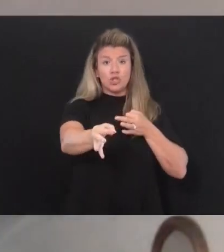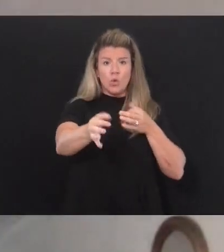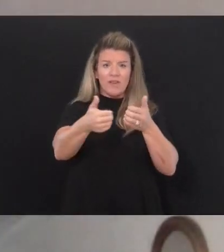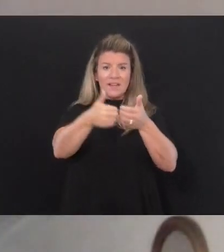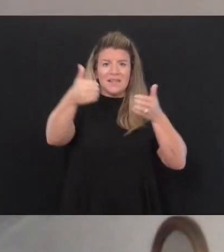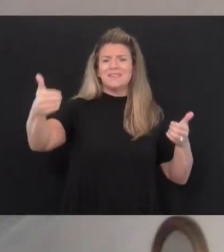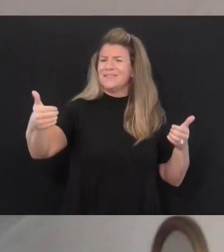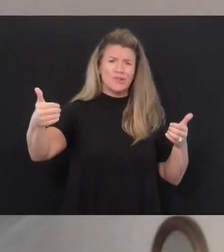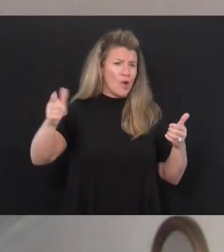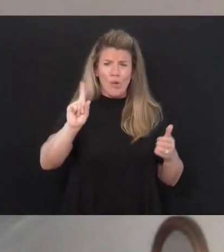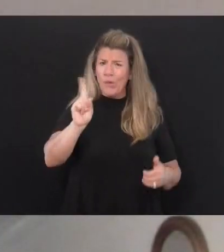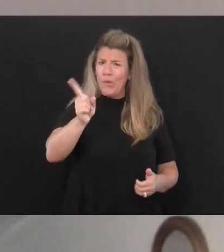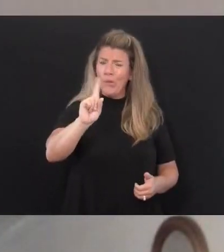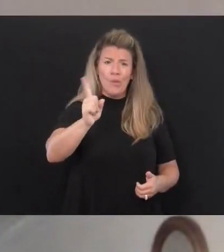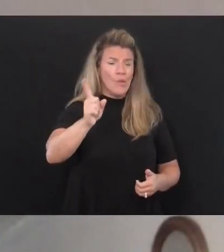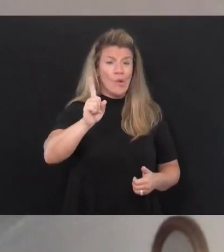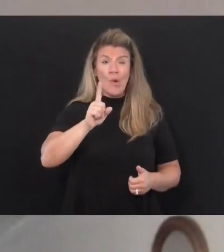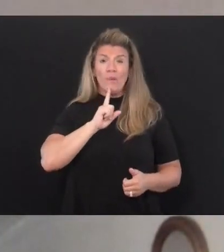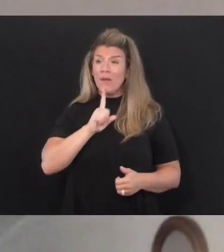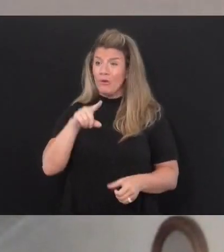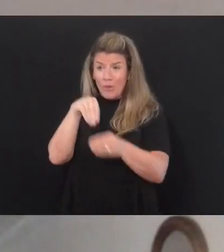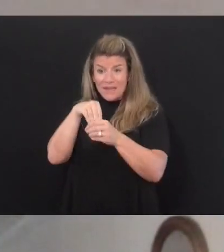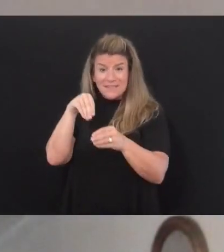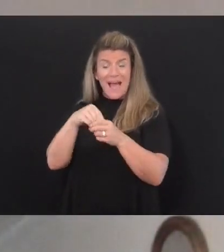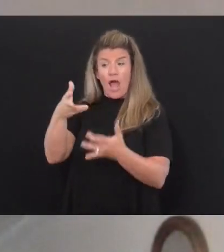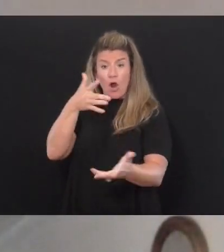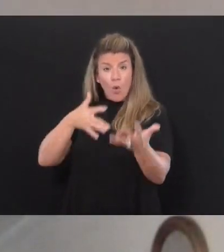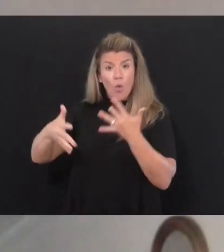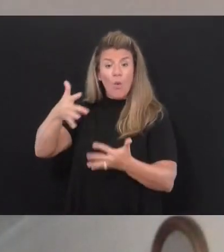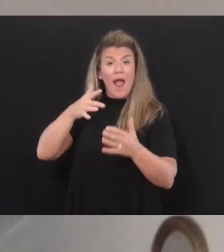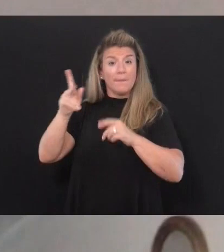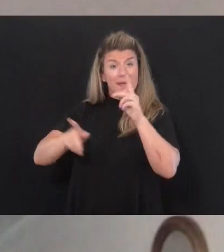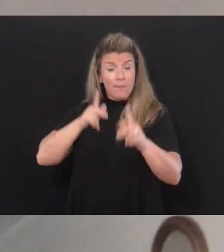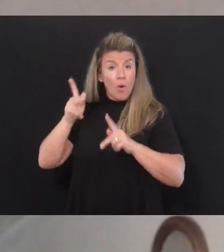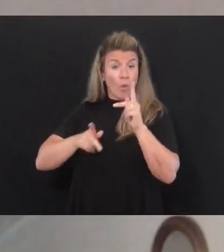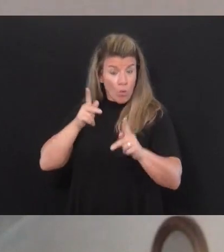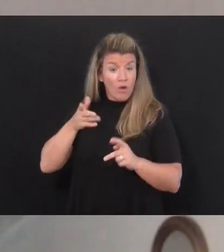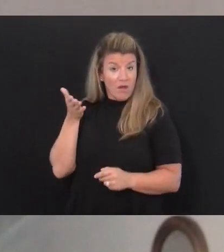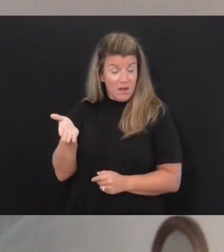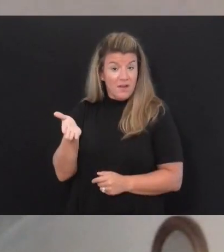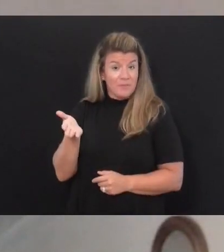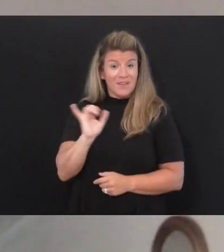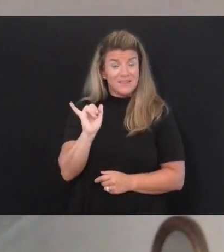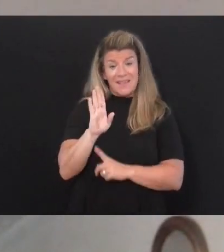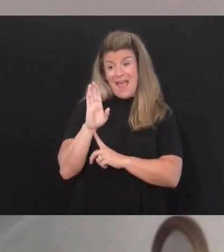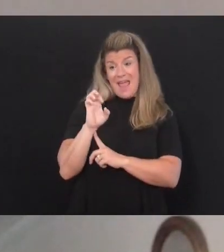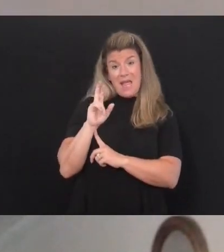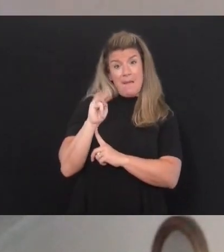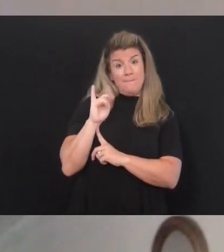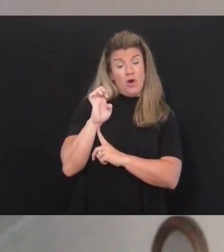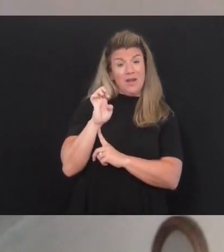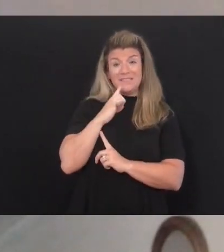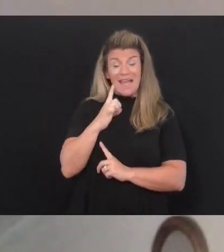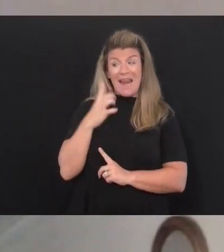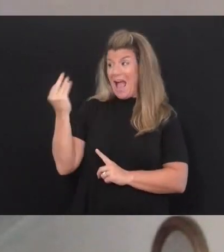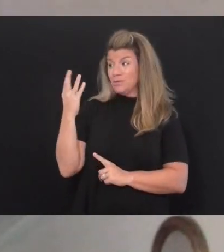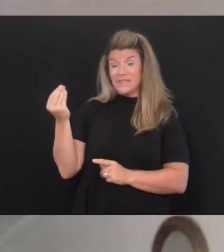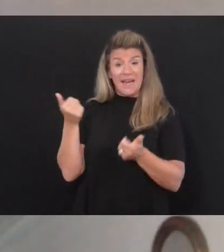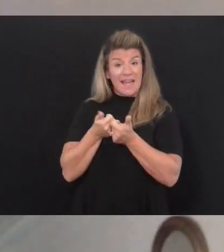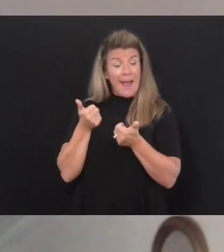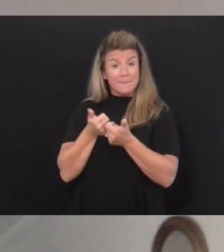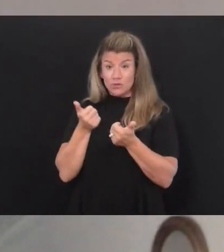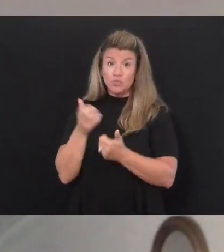number of recovered on the top and the number of active on the bottom. And we do not want them coming closer together, but they are. And then